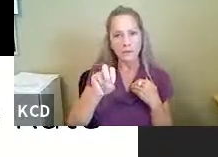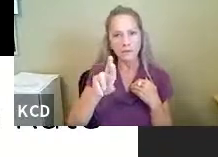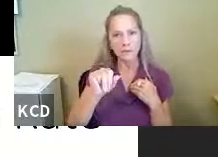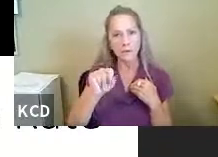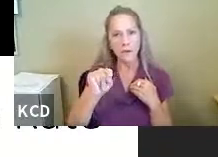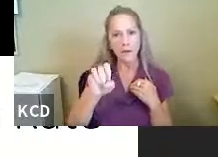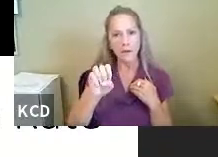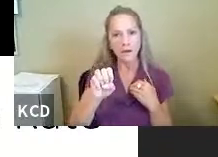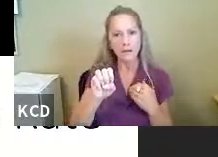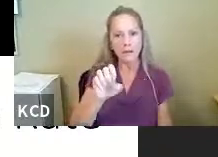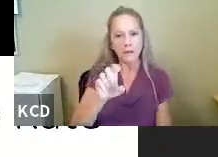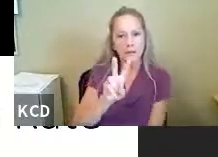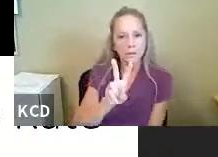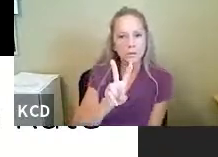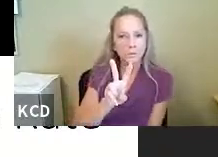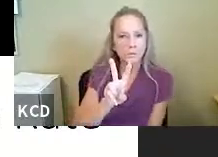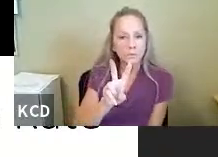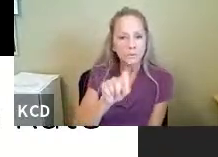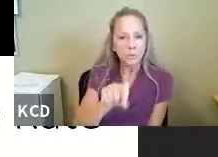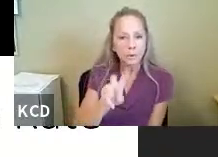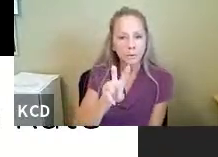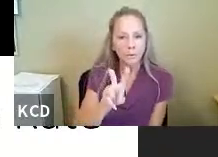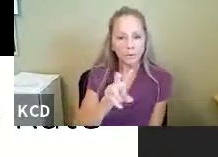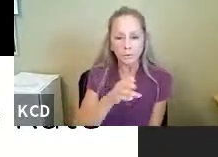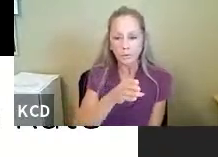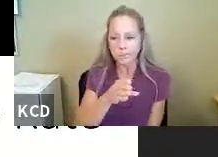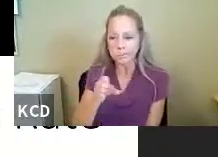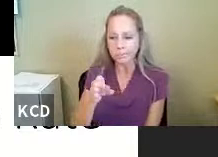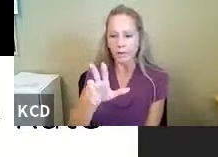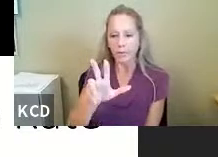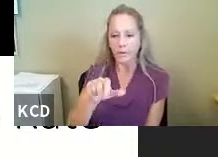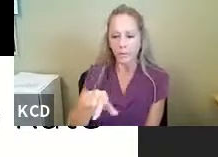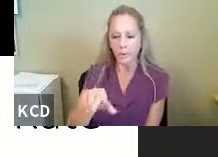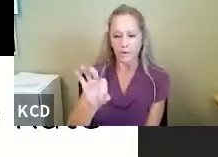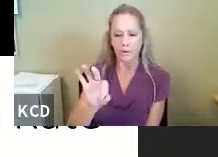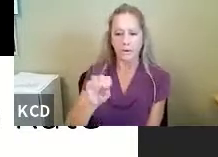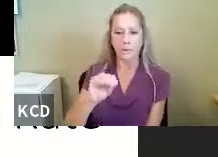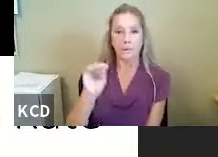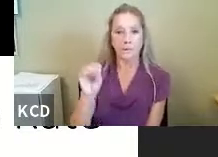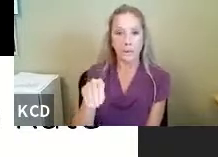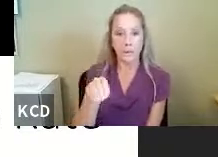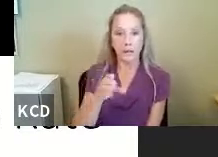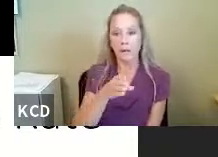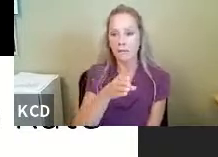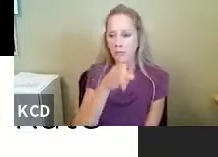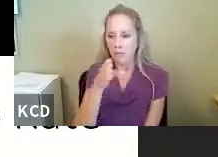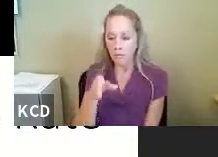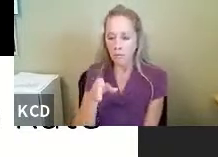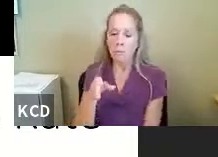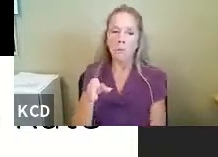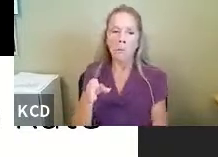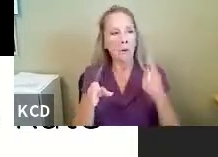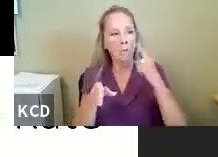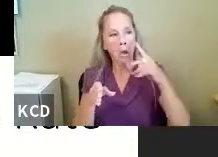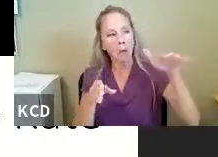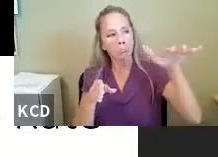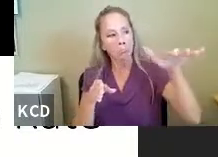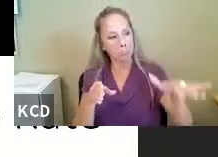of 2.2 to 3.9%. And then even at a point where we really thought things have settled